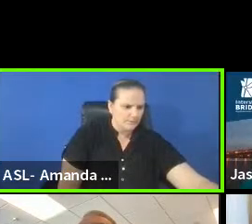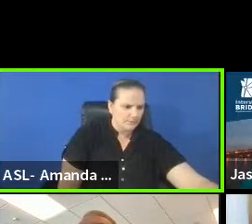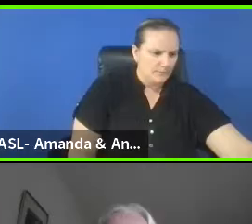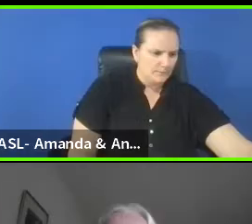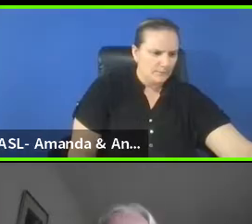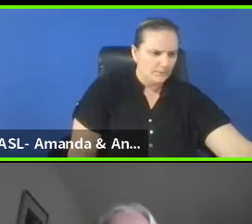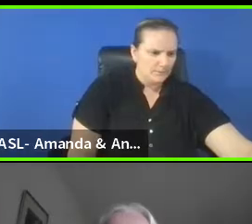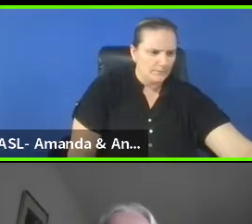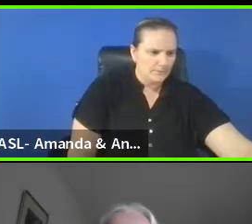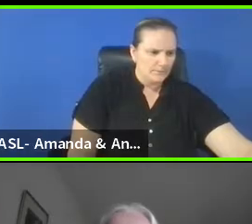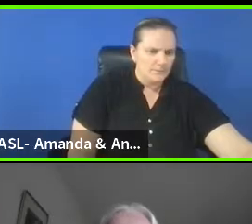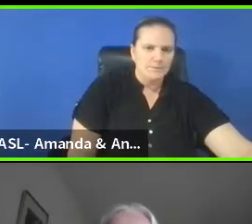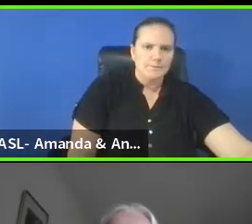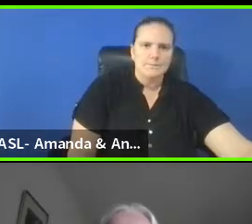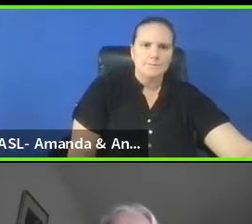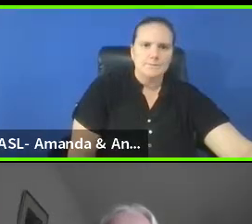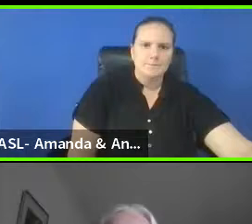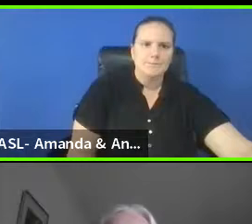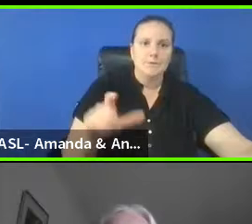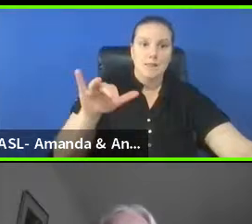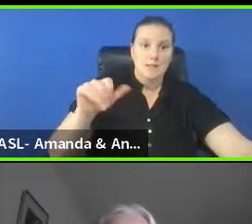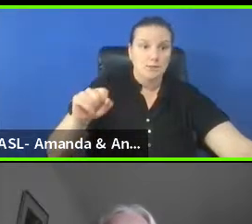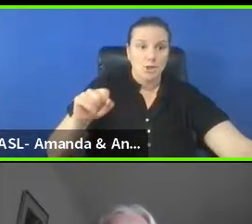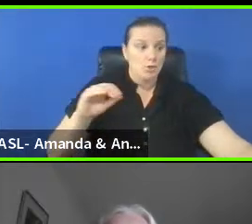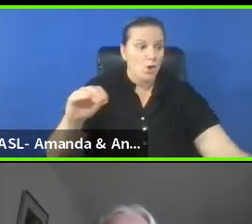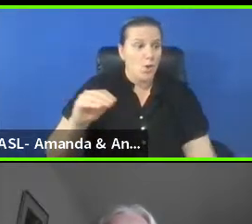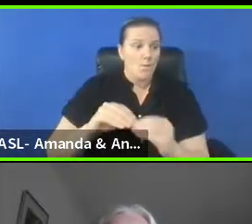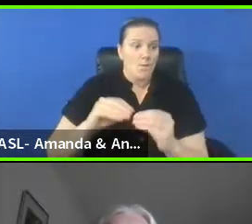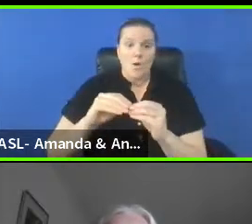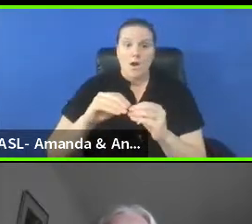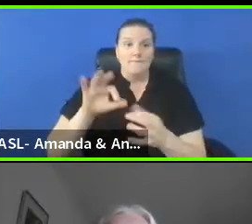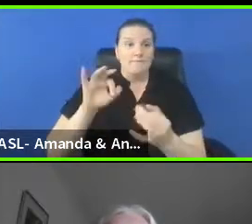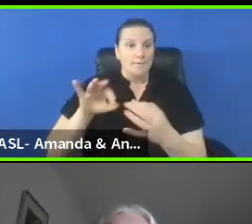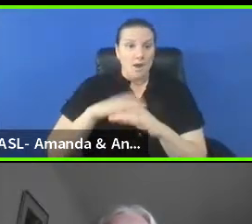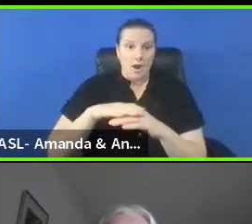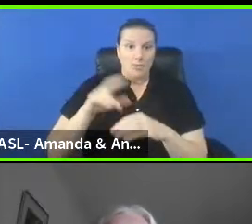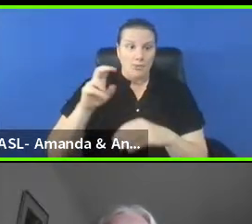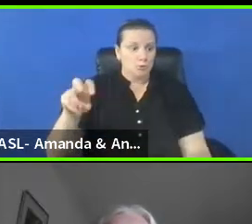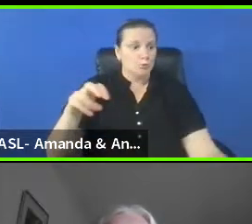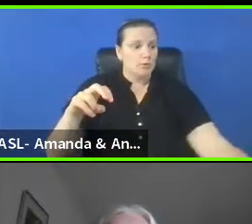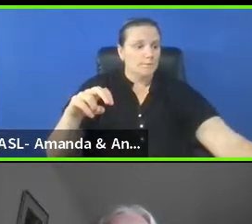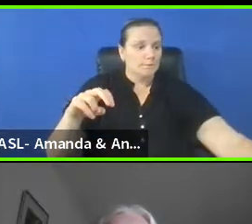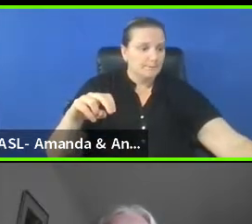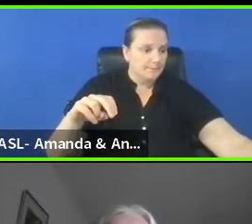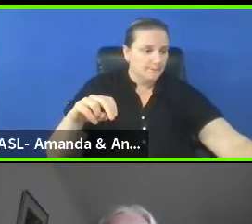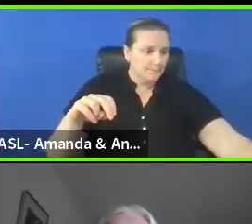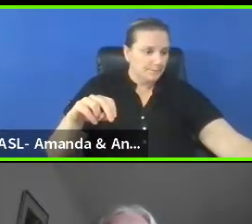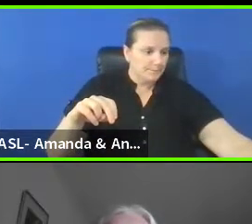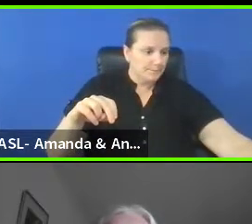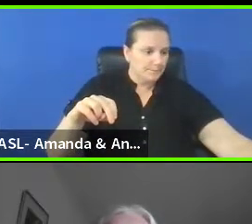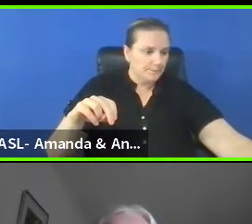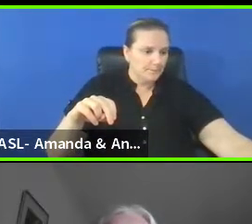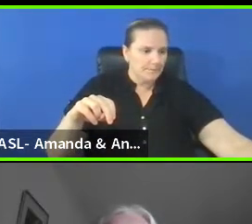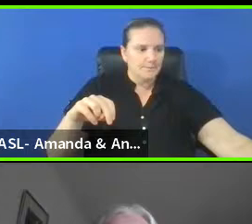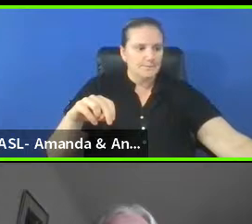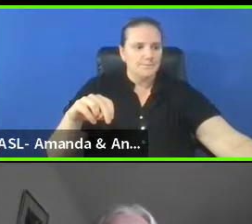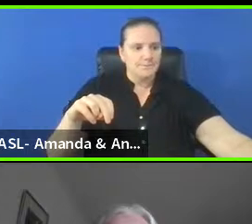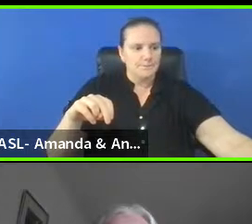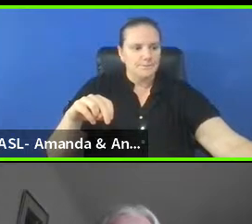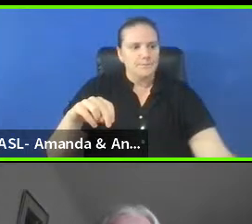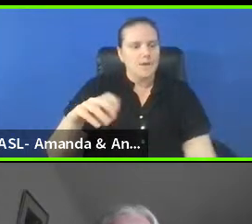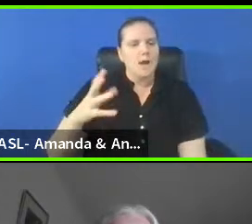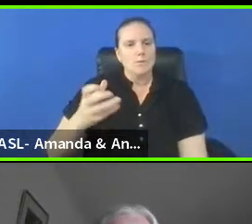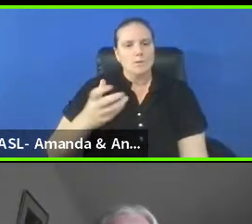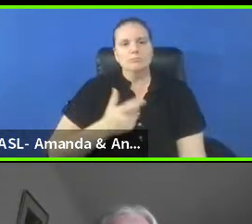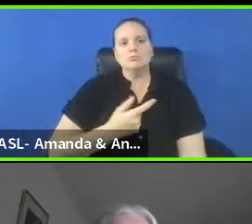If there's no other feedback on the tour, I just really wanted to also express my gratitude for all